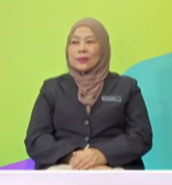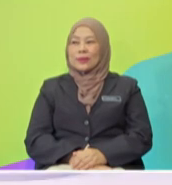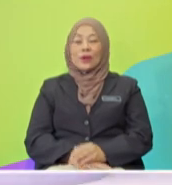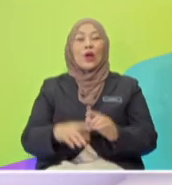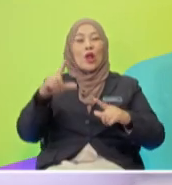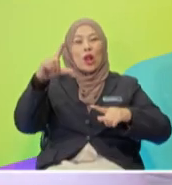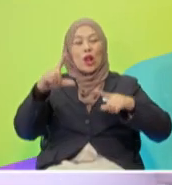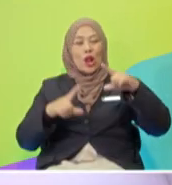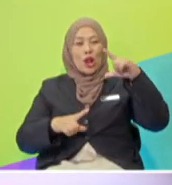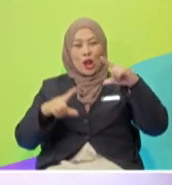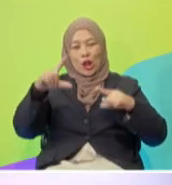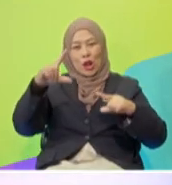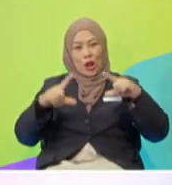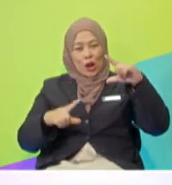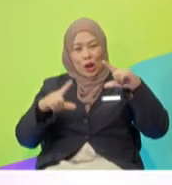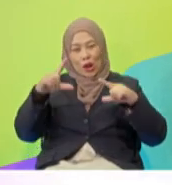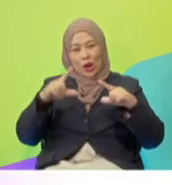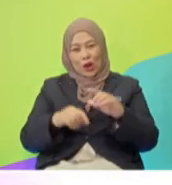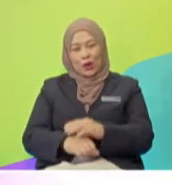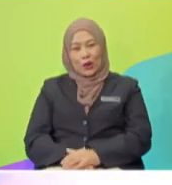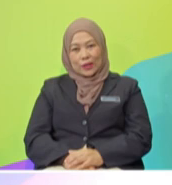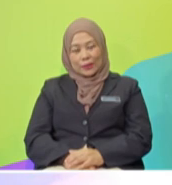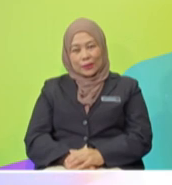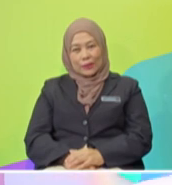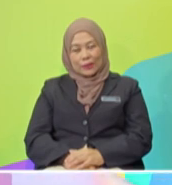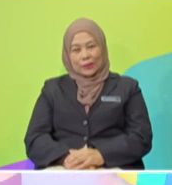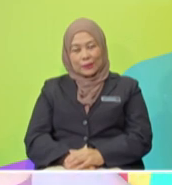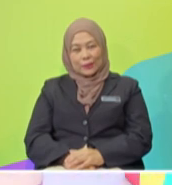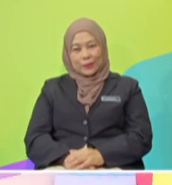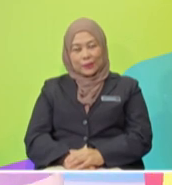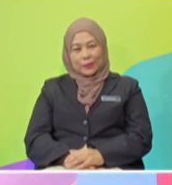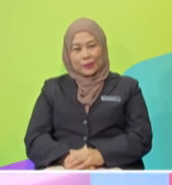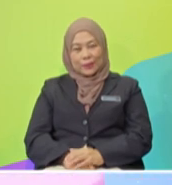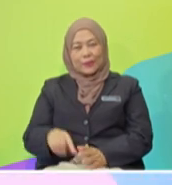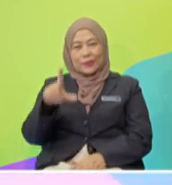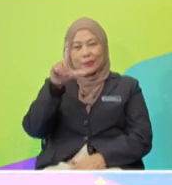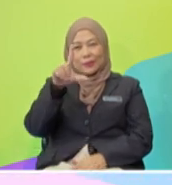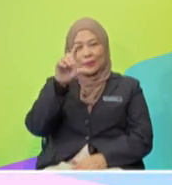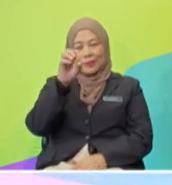lorry. A lorry. Lorry. Okay, a lorry.